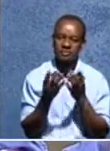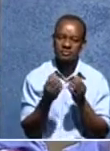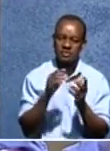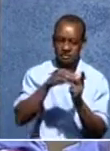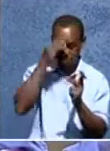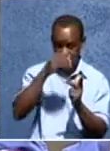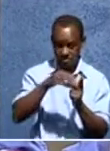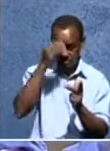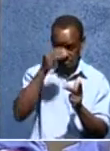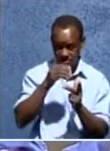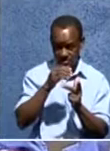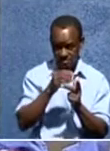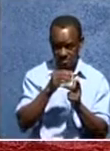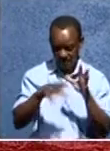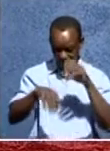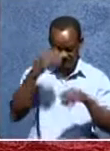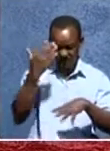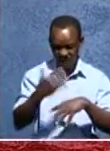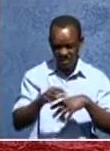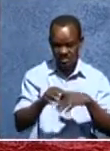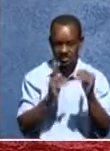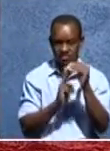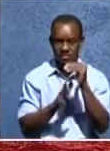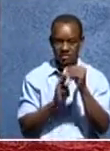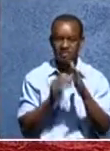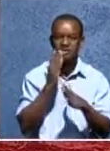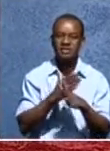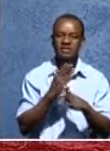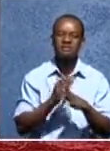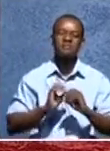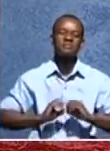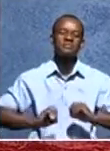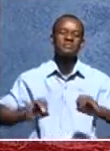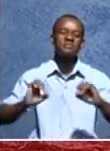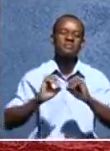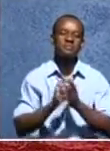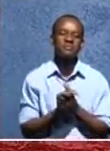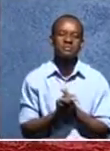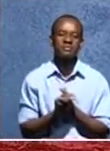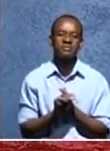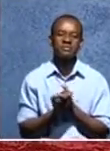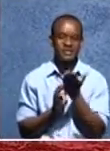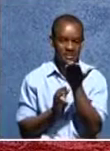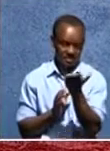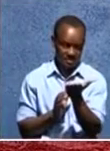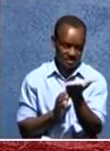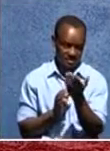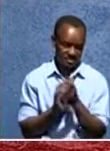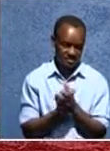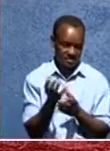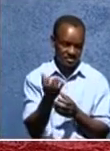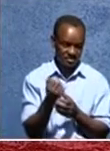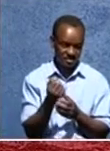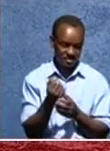around. I would just like to know, is there anything that is in the pipeline in terms of using these